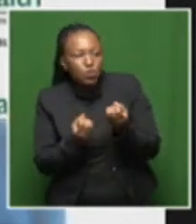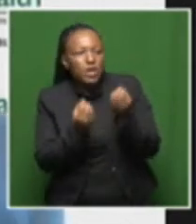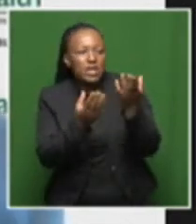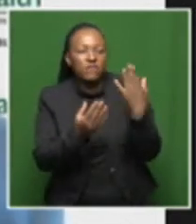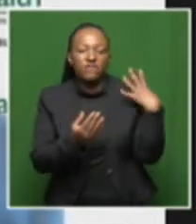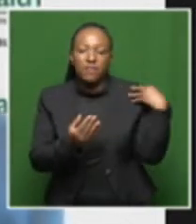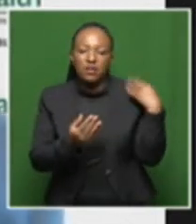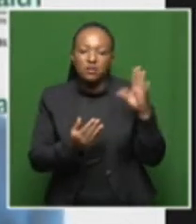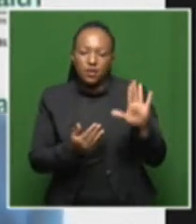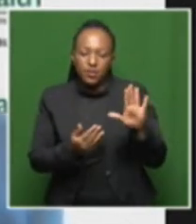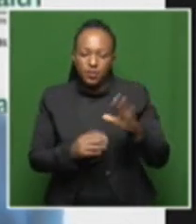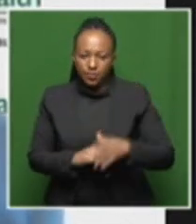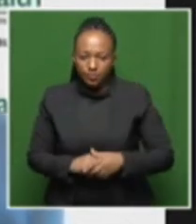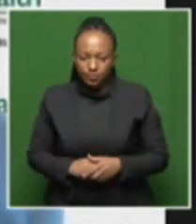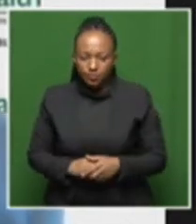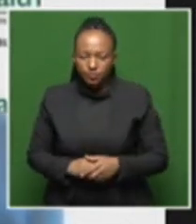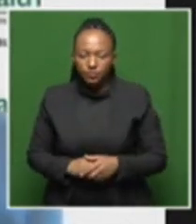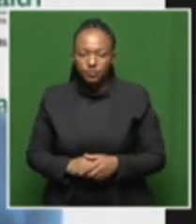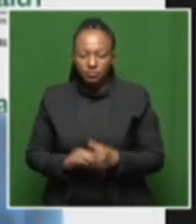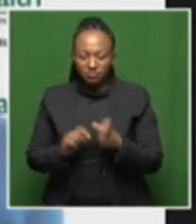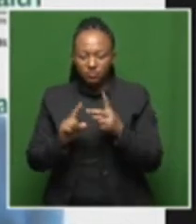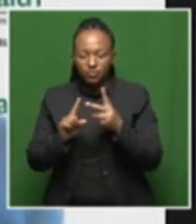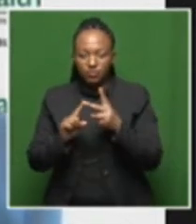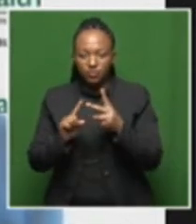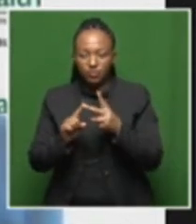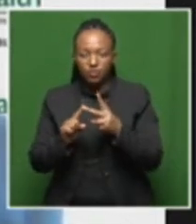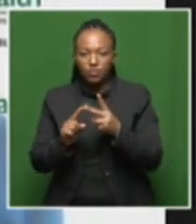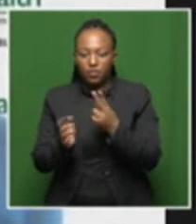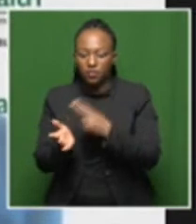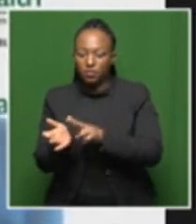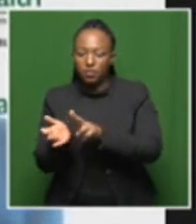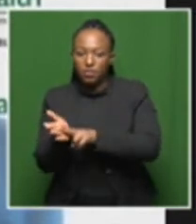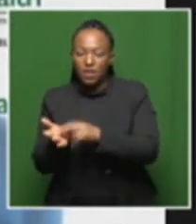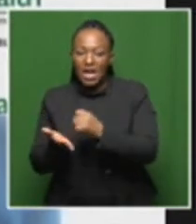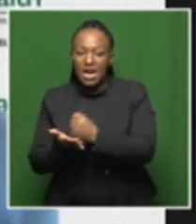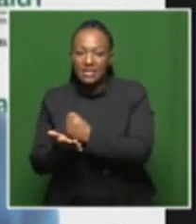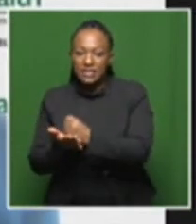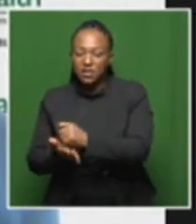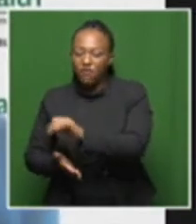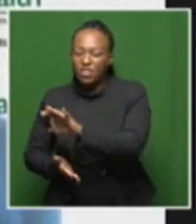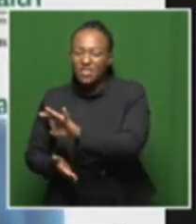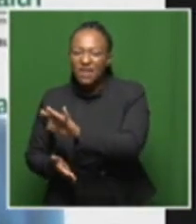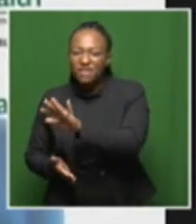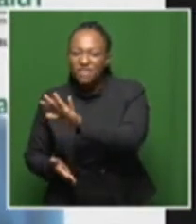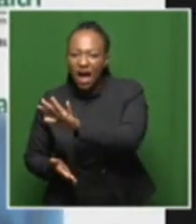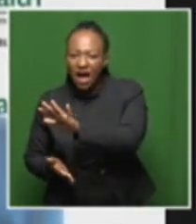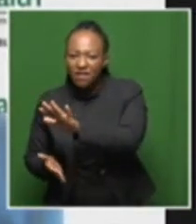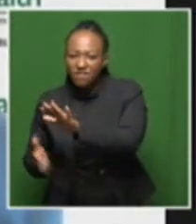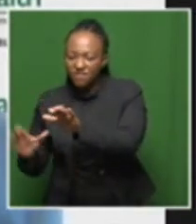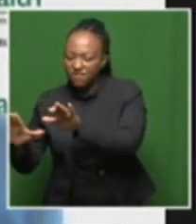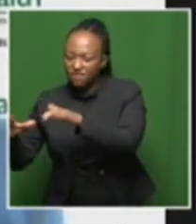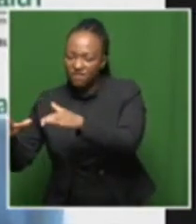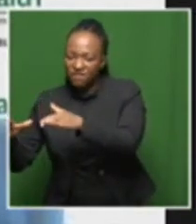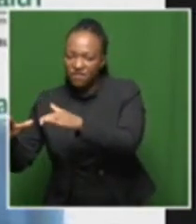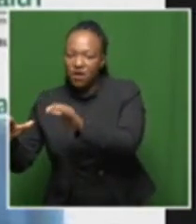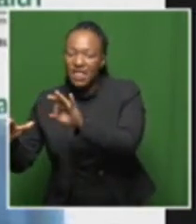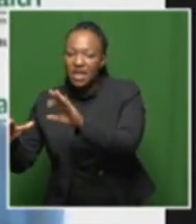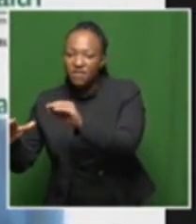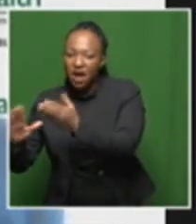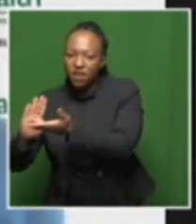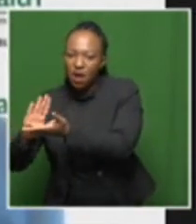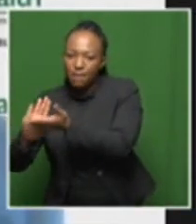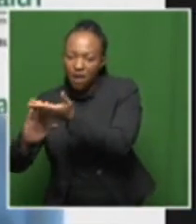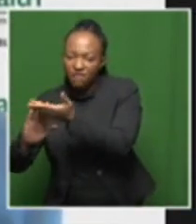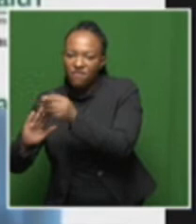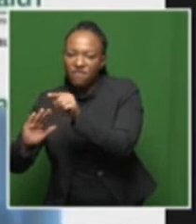morning. And then there was a one on the registration that would be starting for the 35 plus. We really would like to